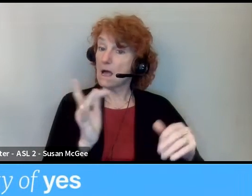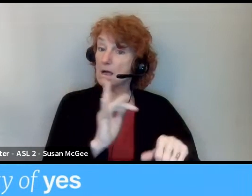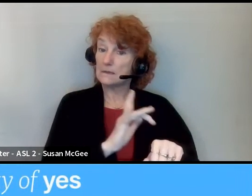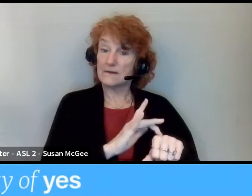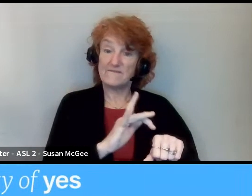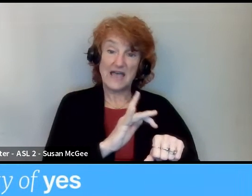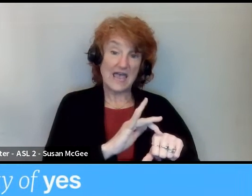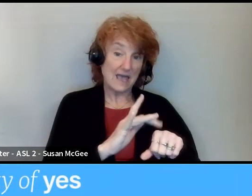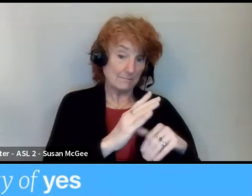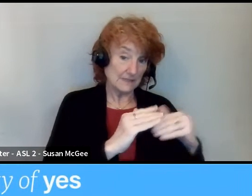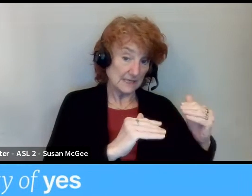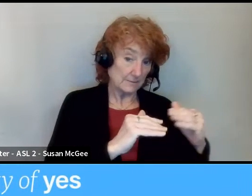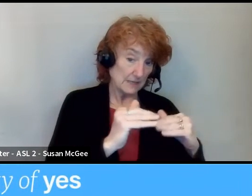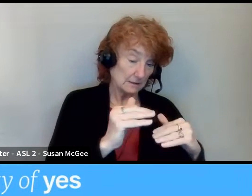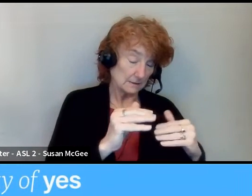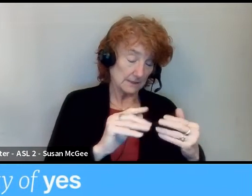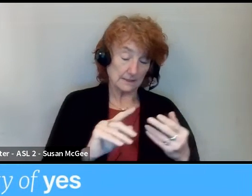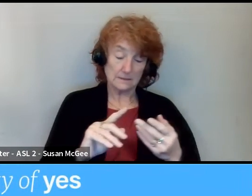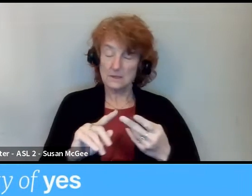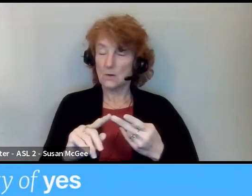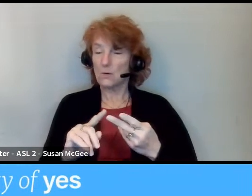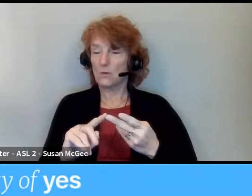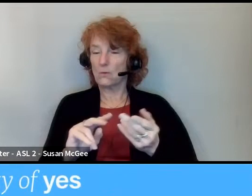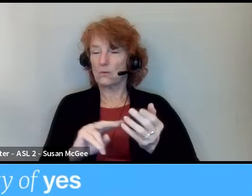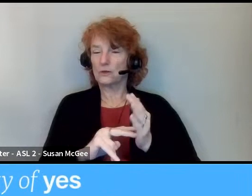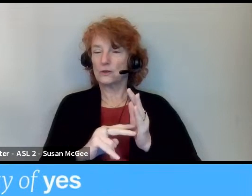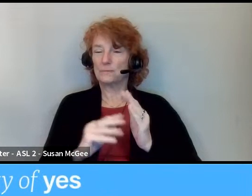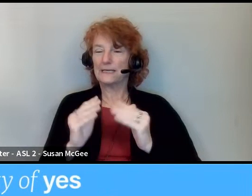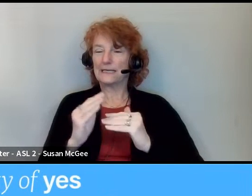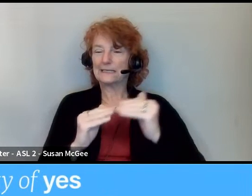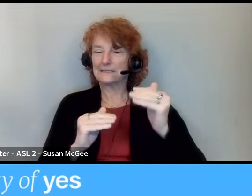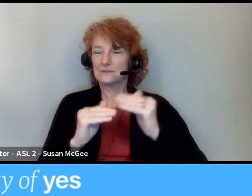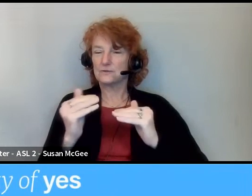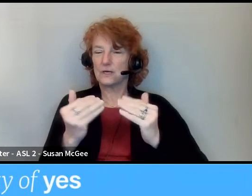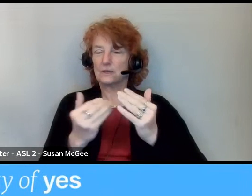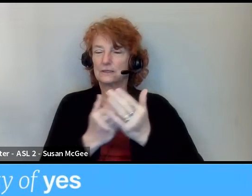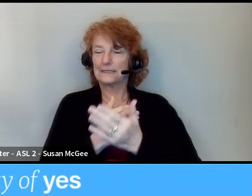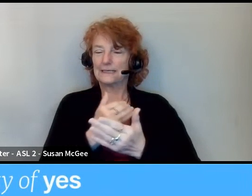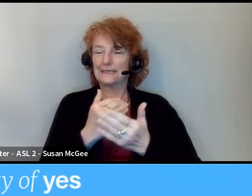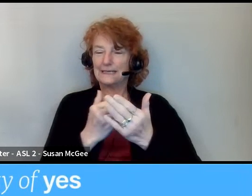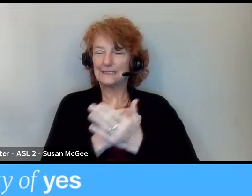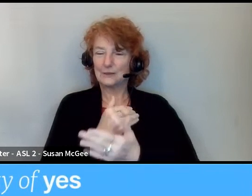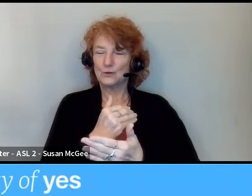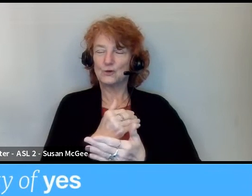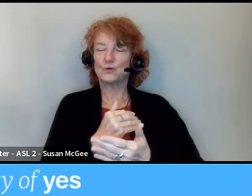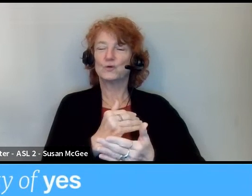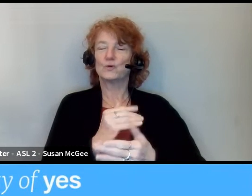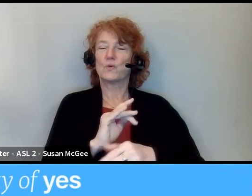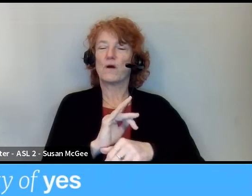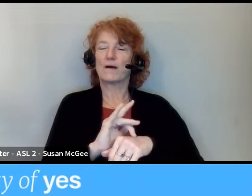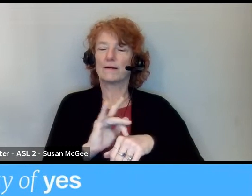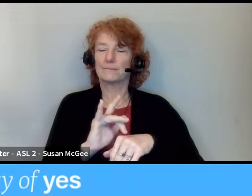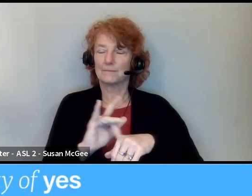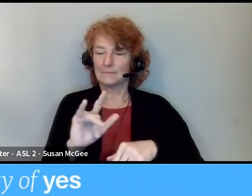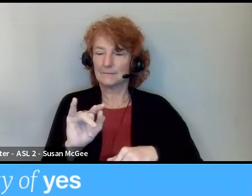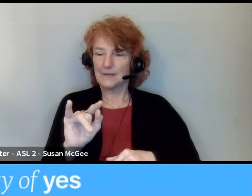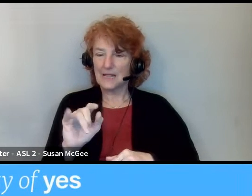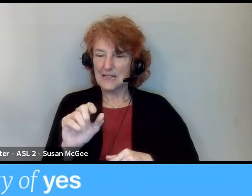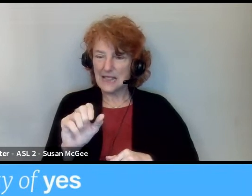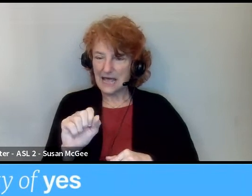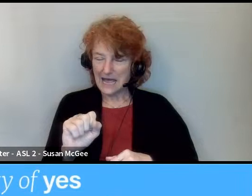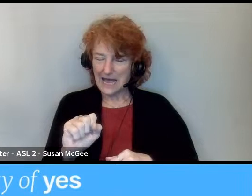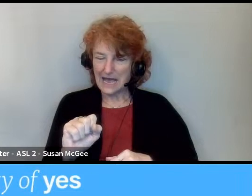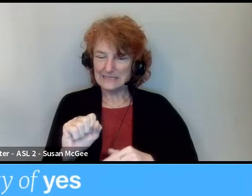talking about constructing new buildings on empty lots, or